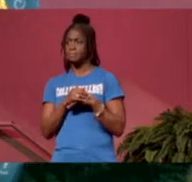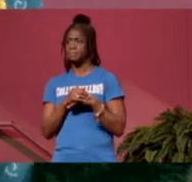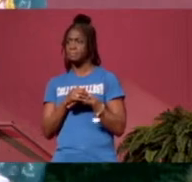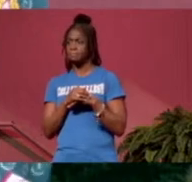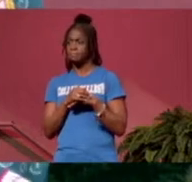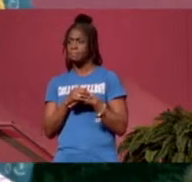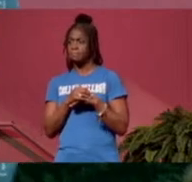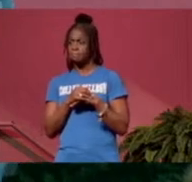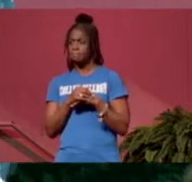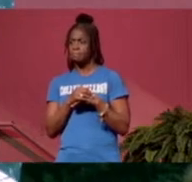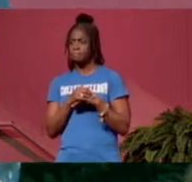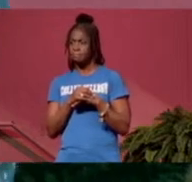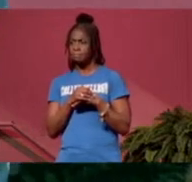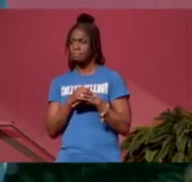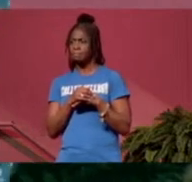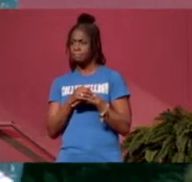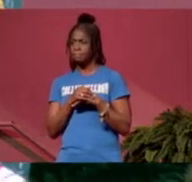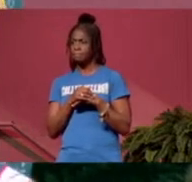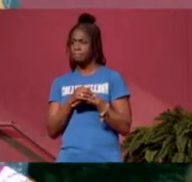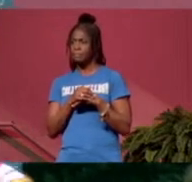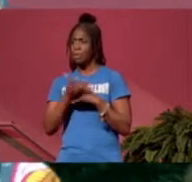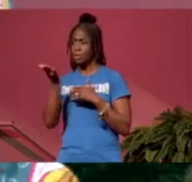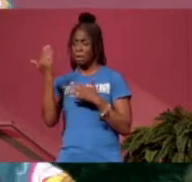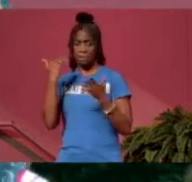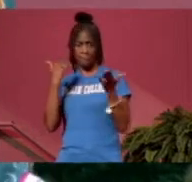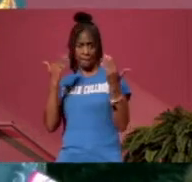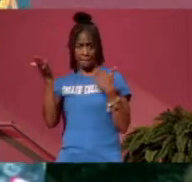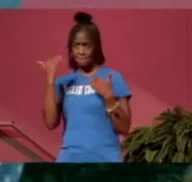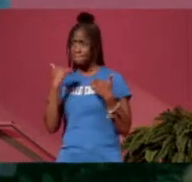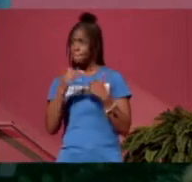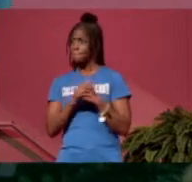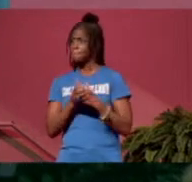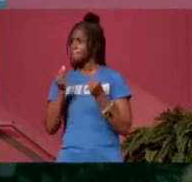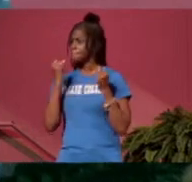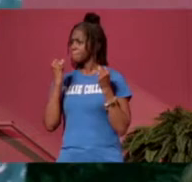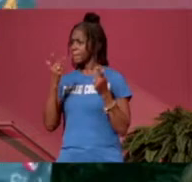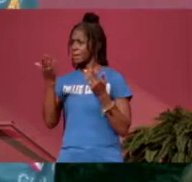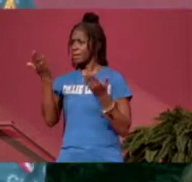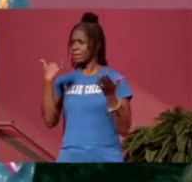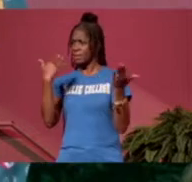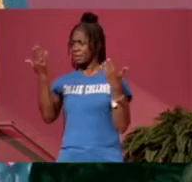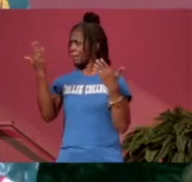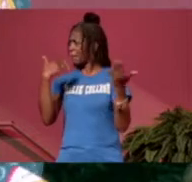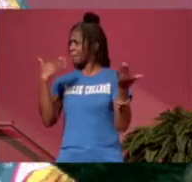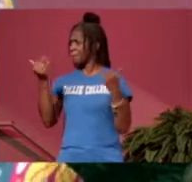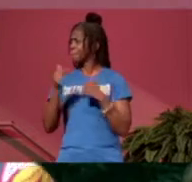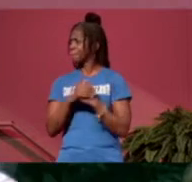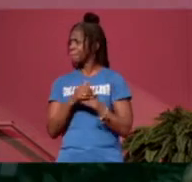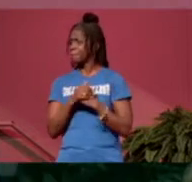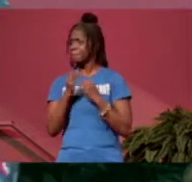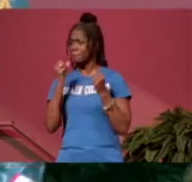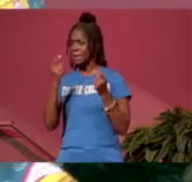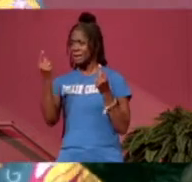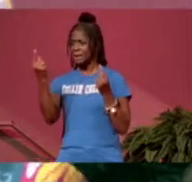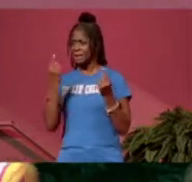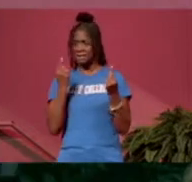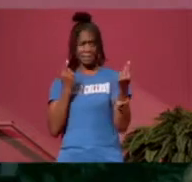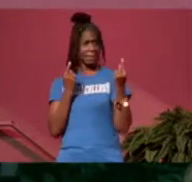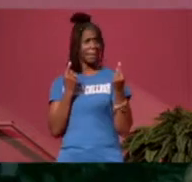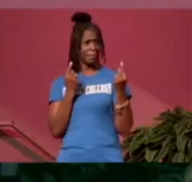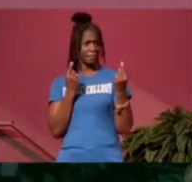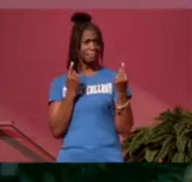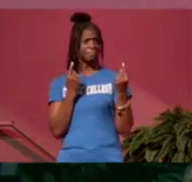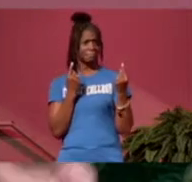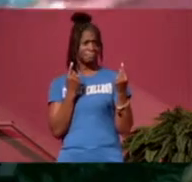God is up to. I invite you to come. Come on, they already coming. Amen. Are they coming? Is that? Come on, give God thanks and praise for them as